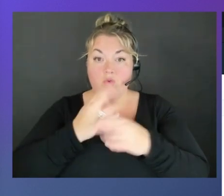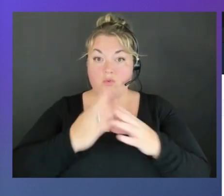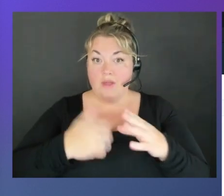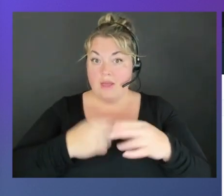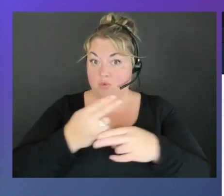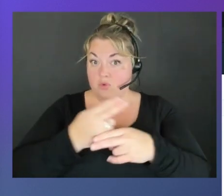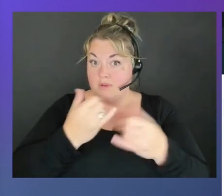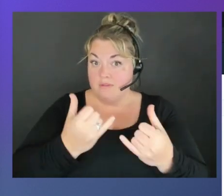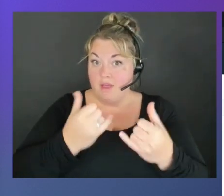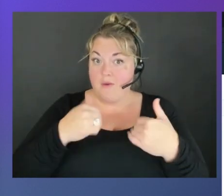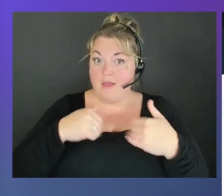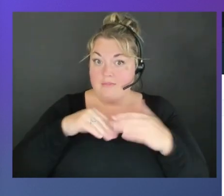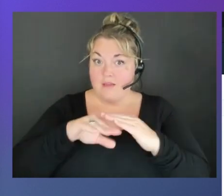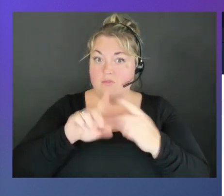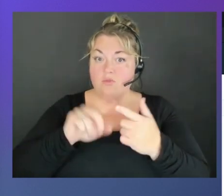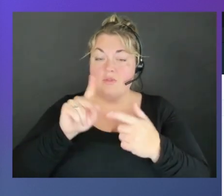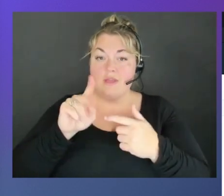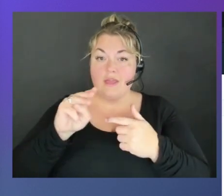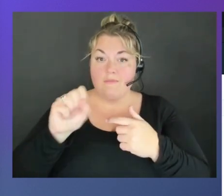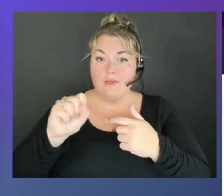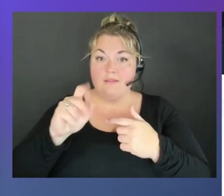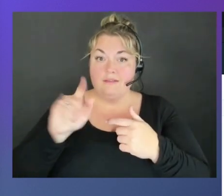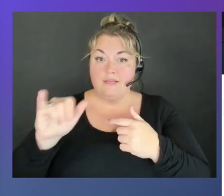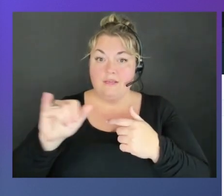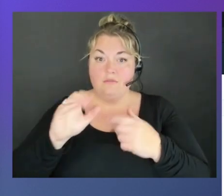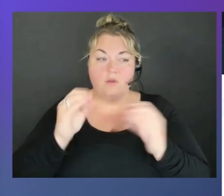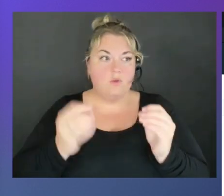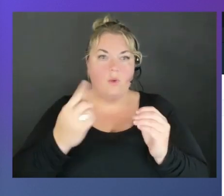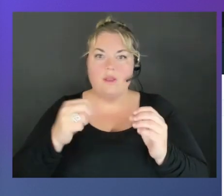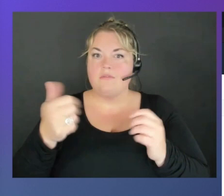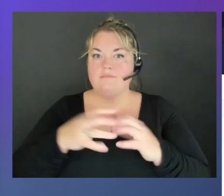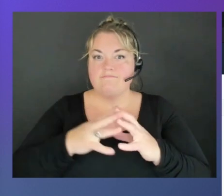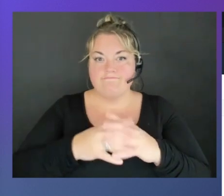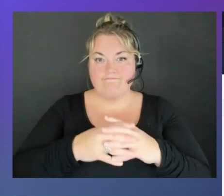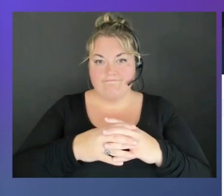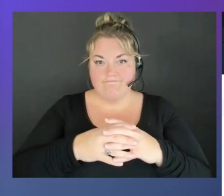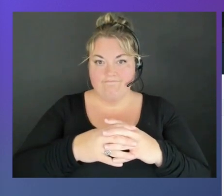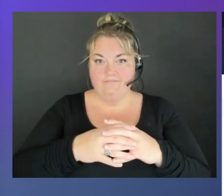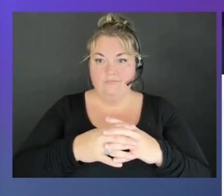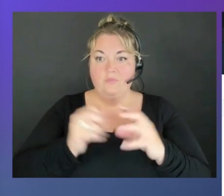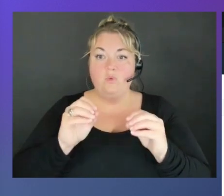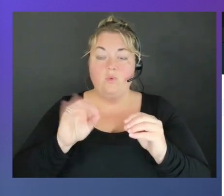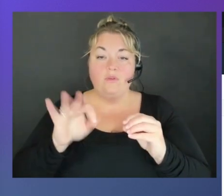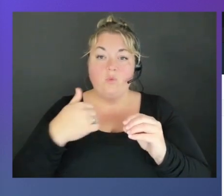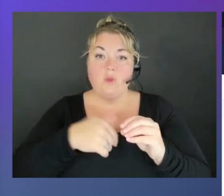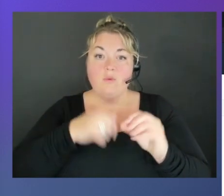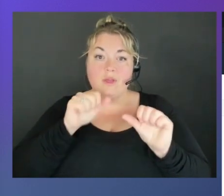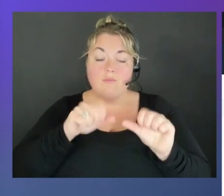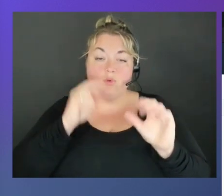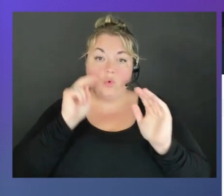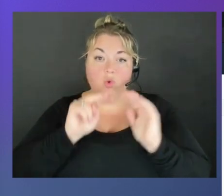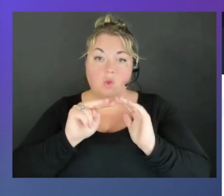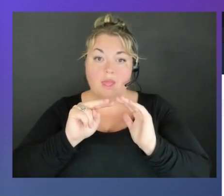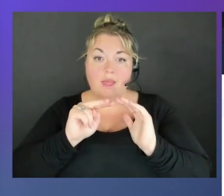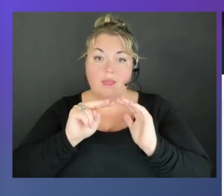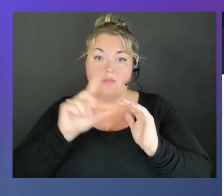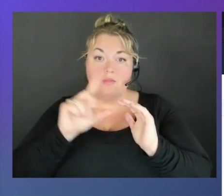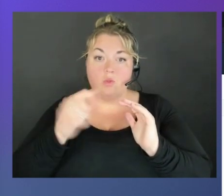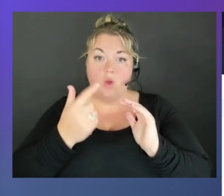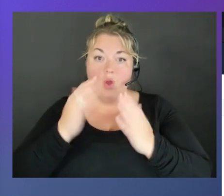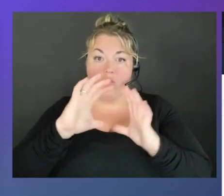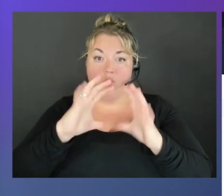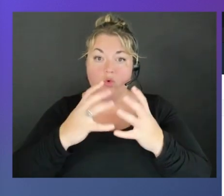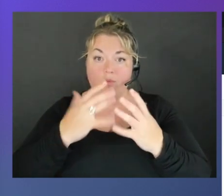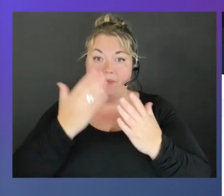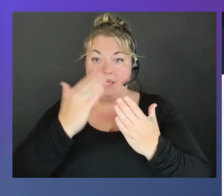access to the KMS key. Okay. And nobody else. So if we were to look at the log group here, Okay.